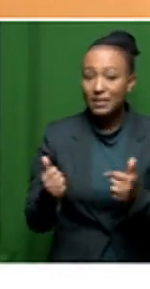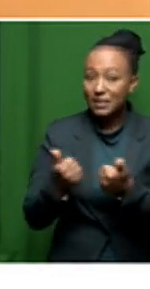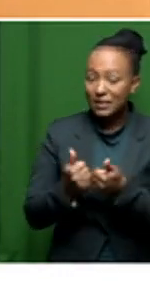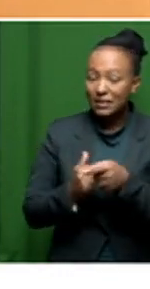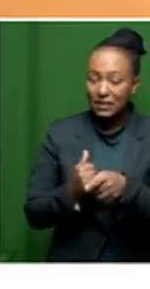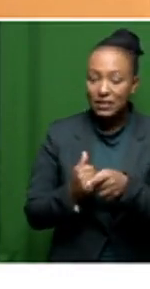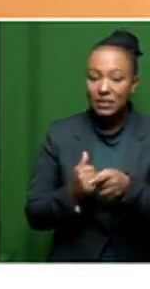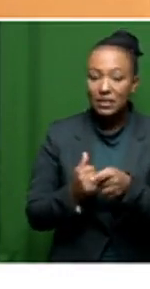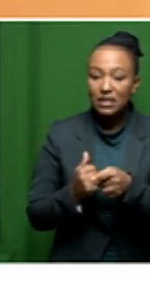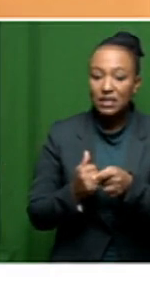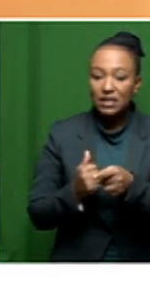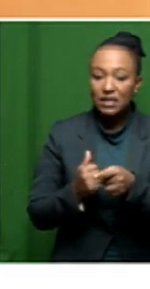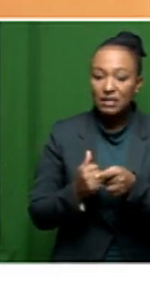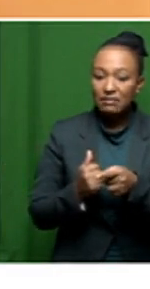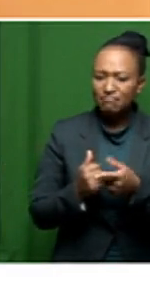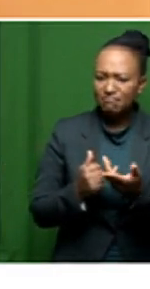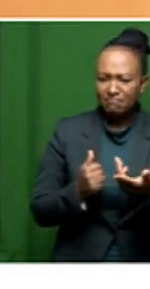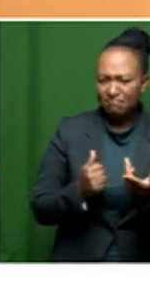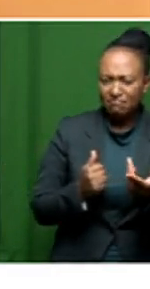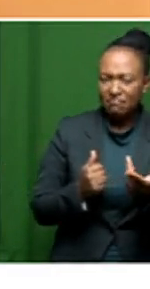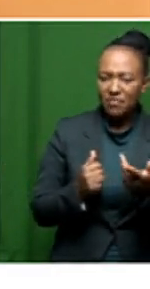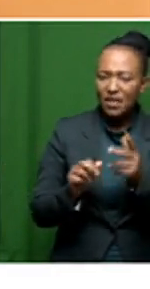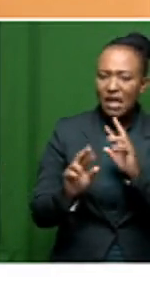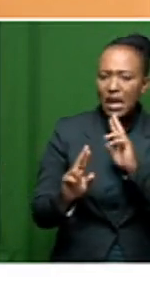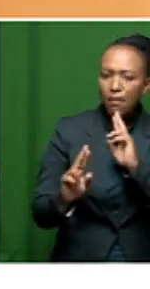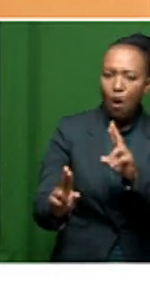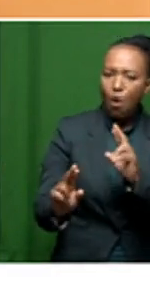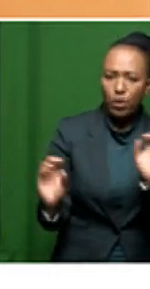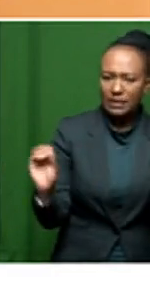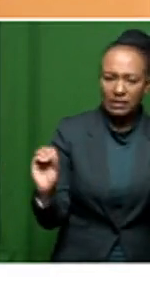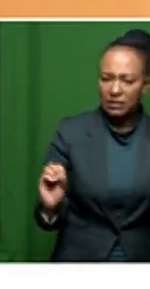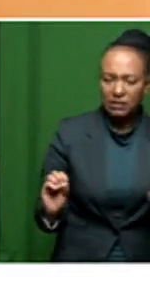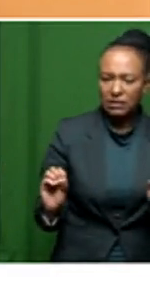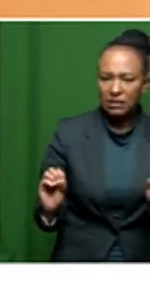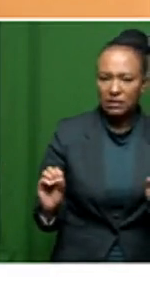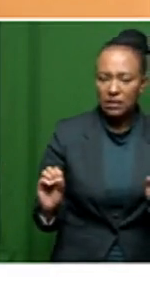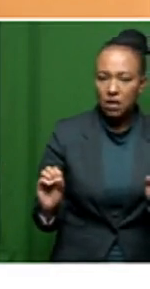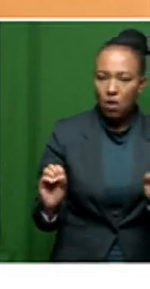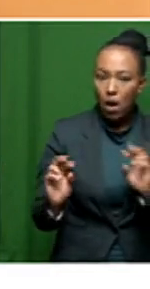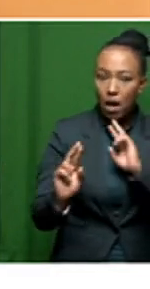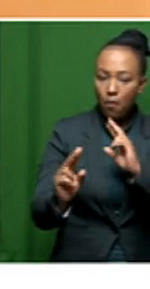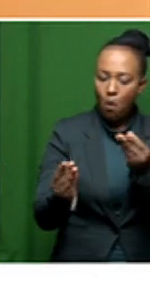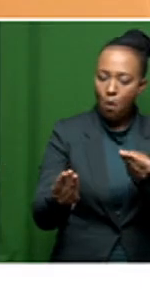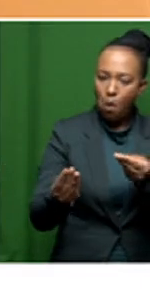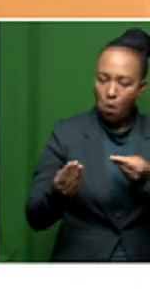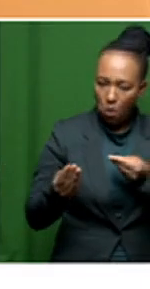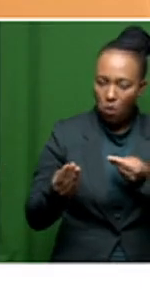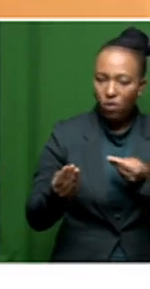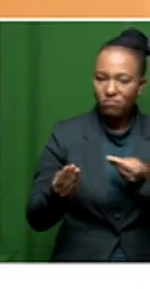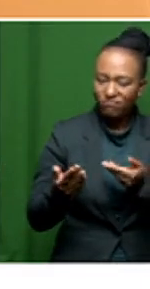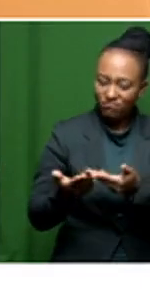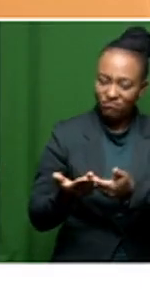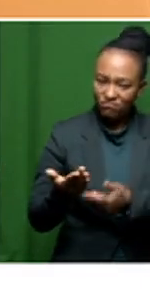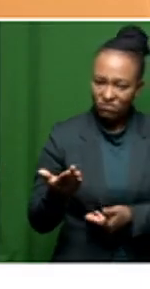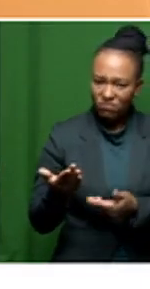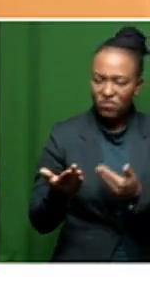we face is that there was no report that is telling us who have put